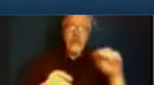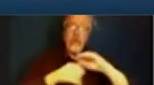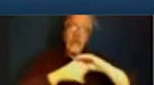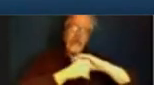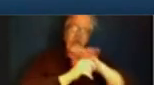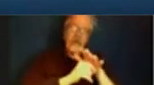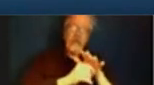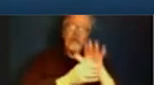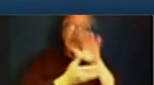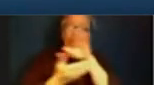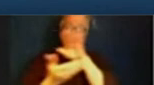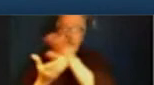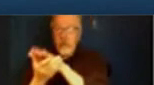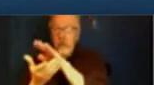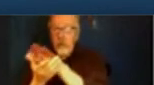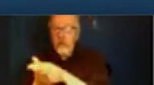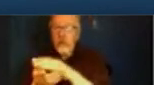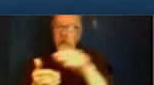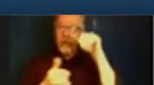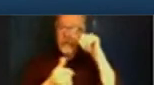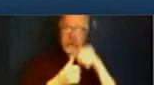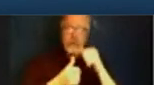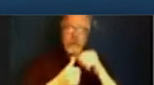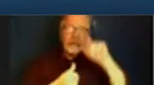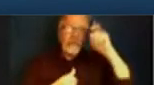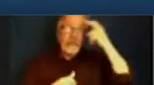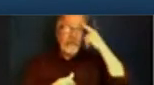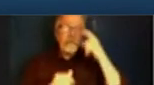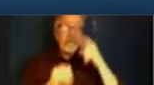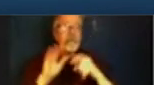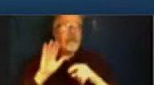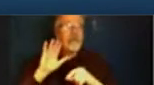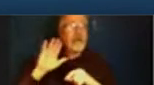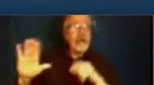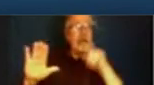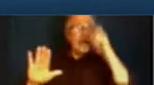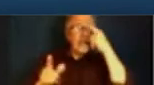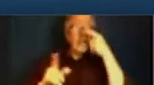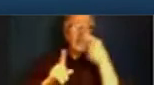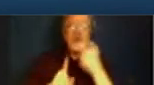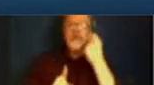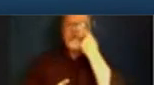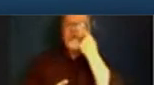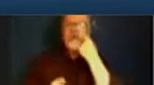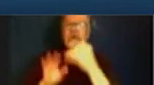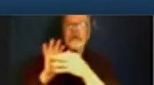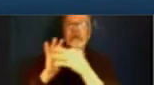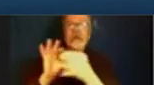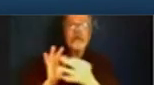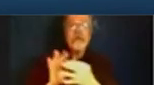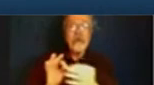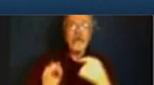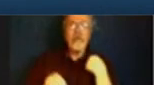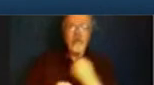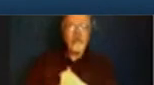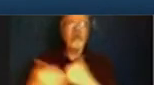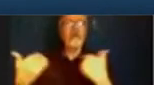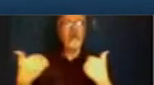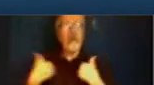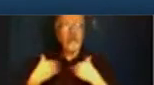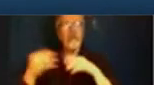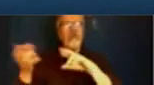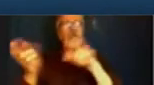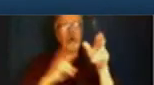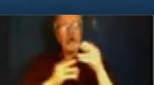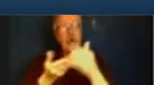and reiterate the governor's points that he previously made, that we have measures to protect ourselves. So in schools in particular,